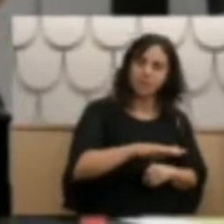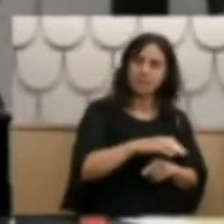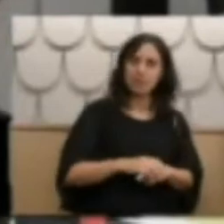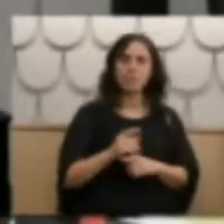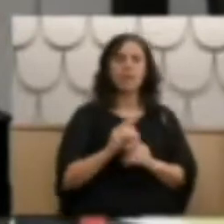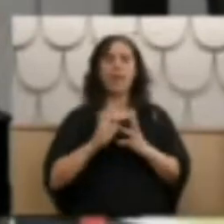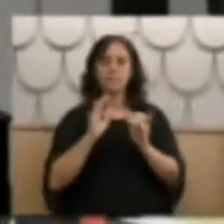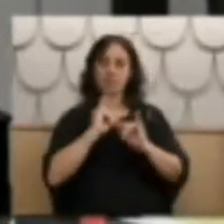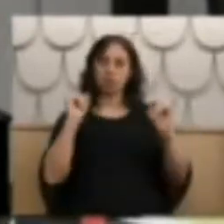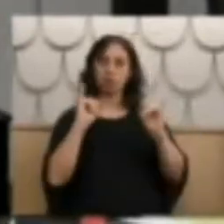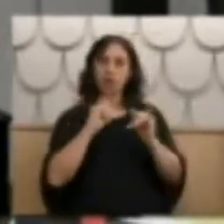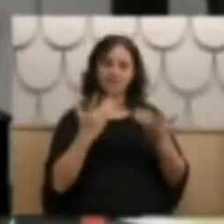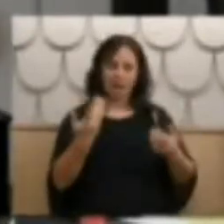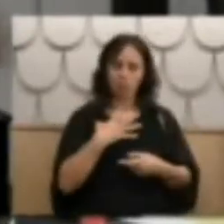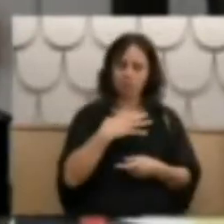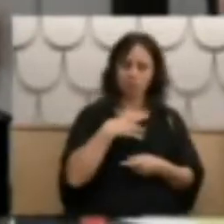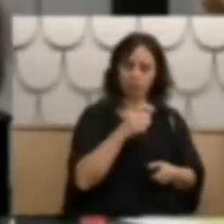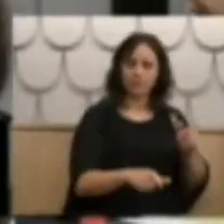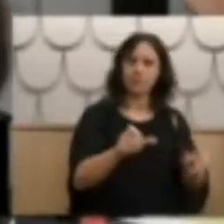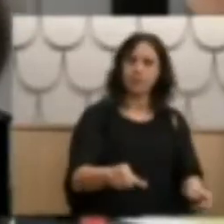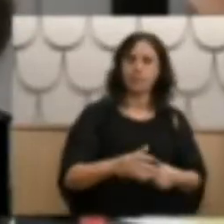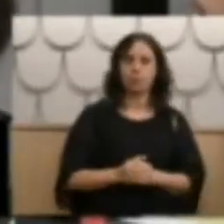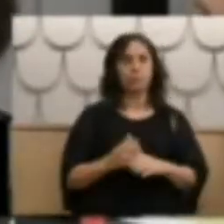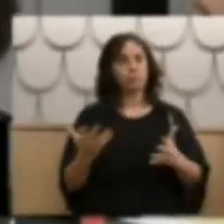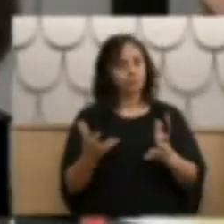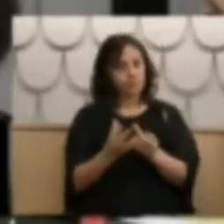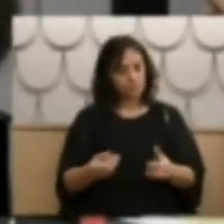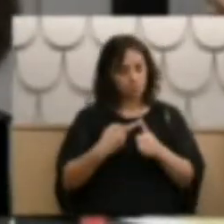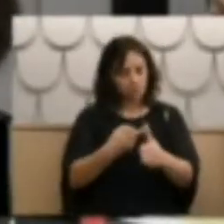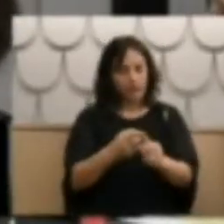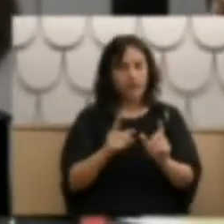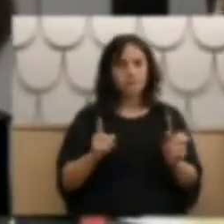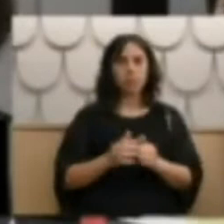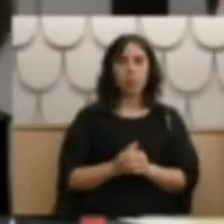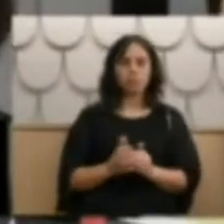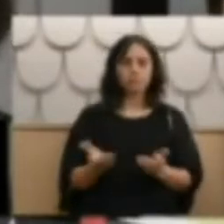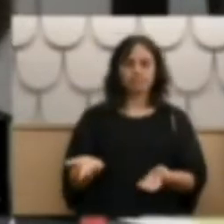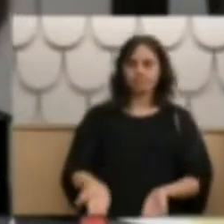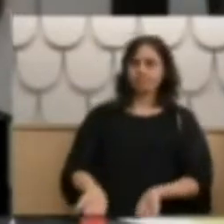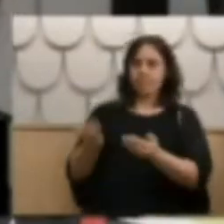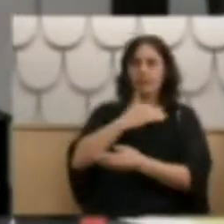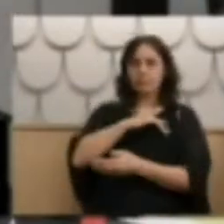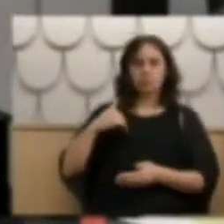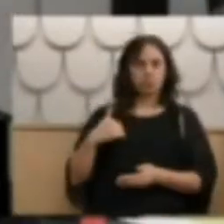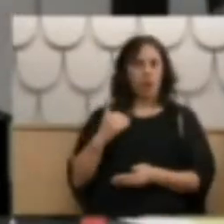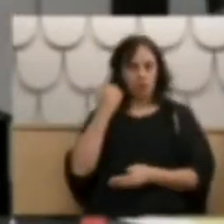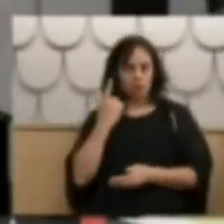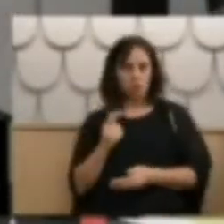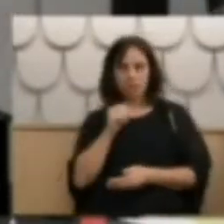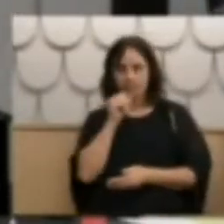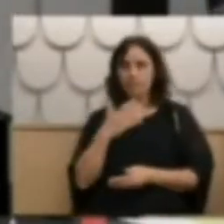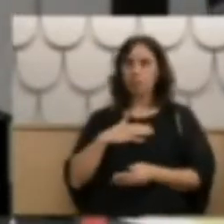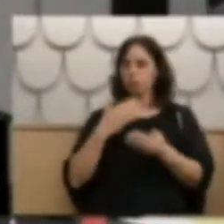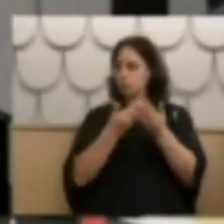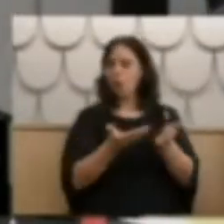people. So the solution, the obvious solution, is in the hands of the Crown Law Office. If it wants to open up the